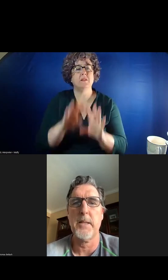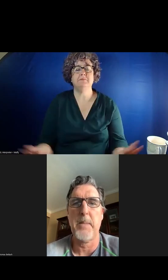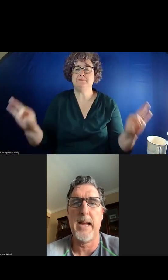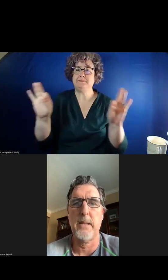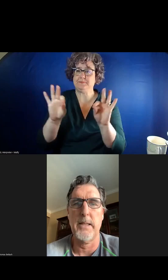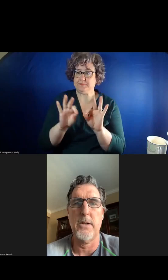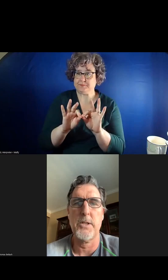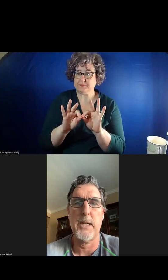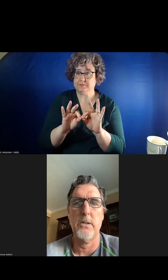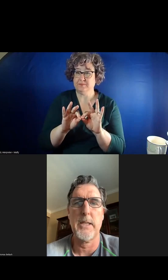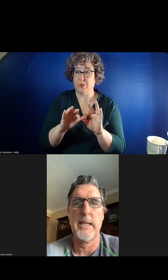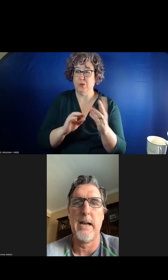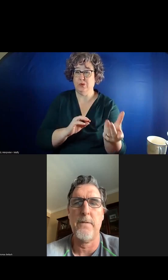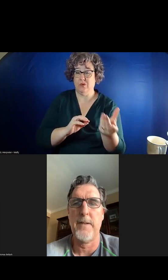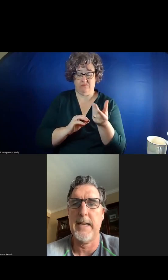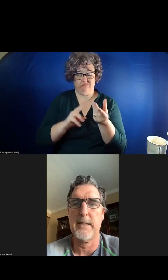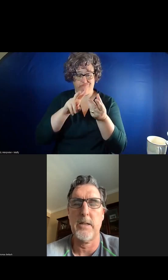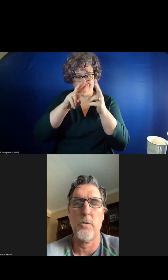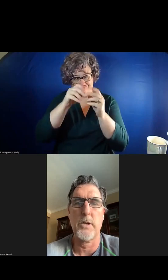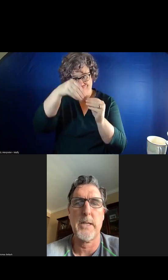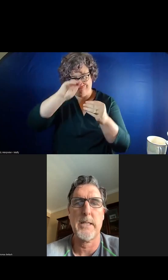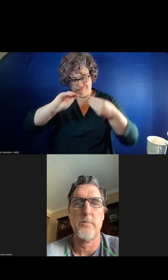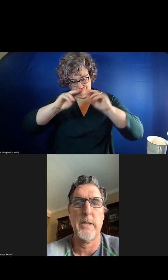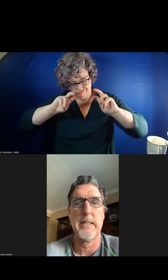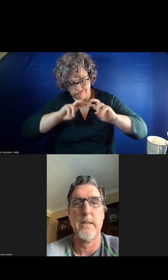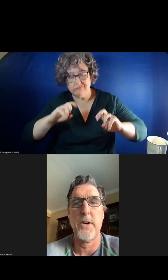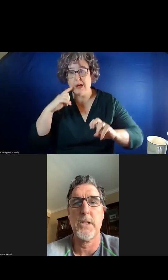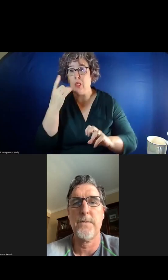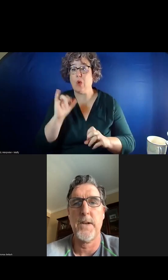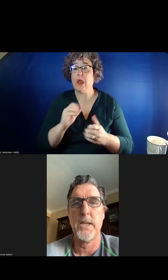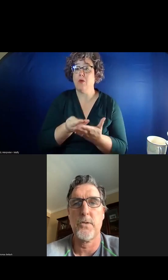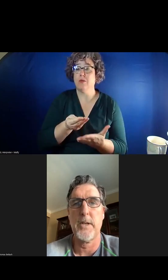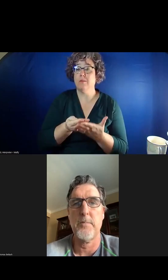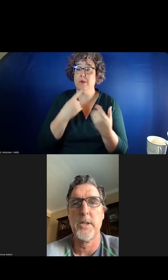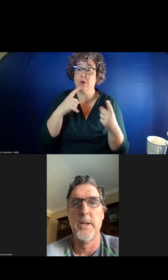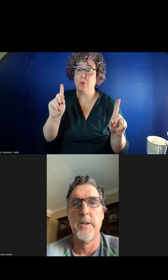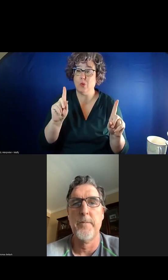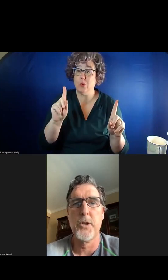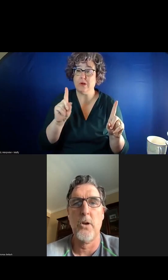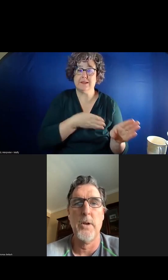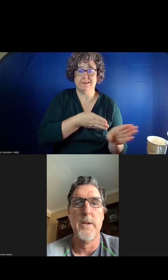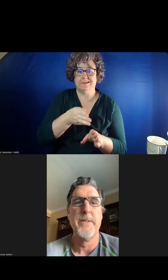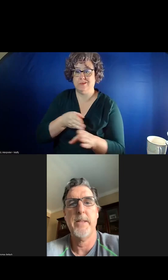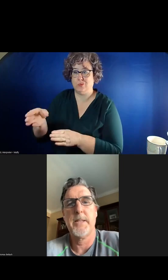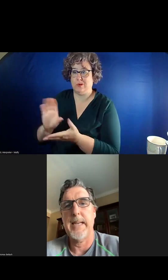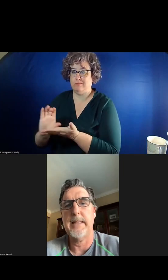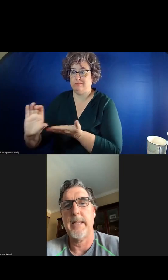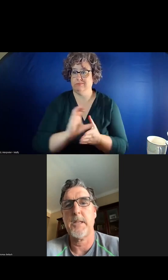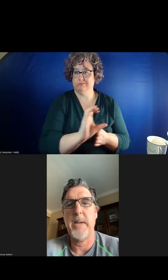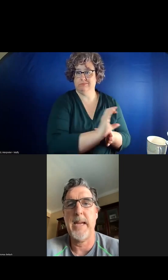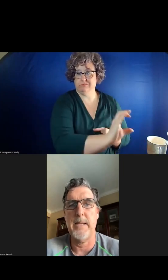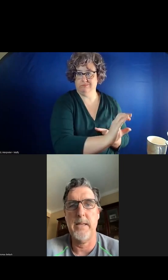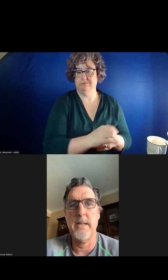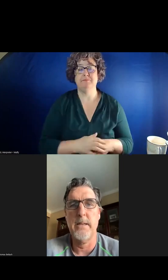start peeling back the layers and looking at how the financing works as it relates to the various funding streams. So in this state